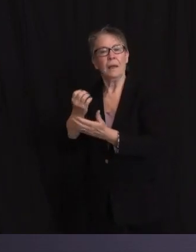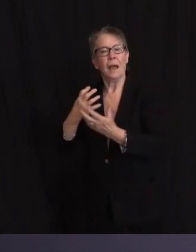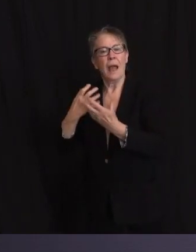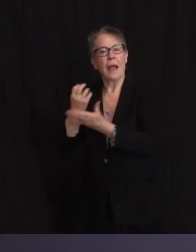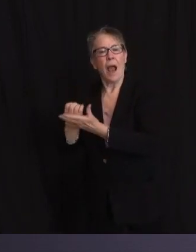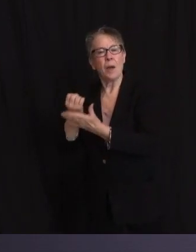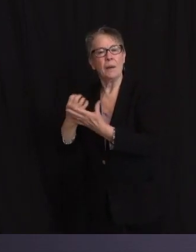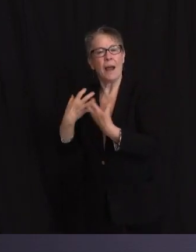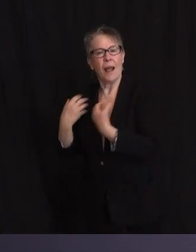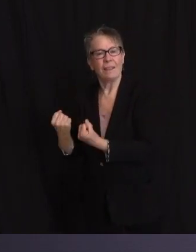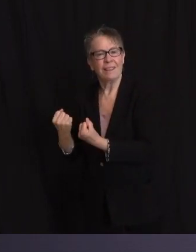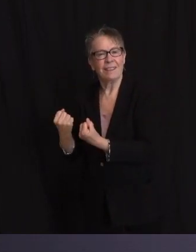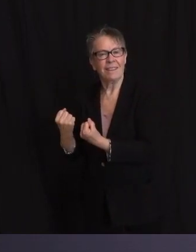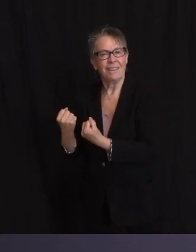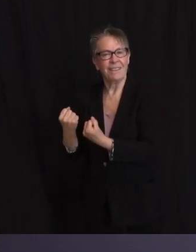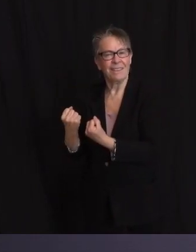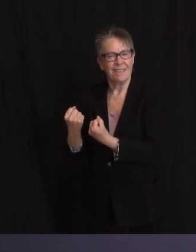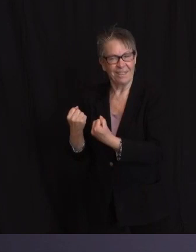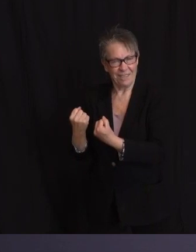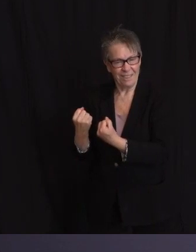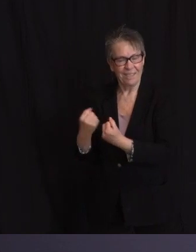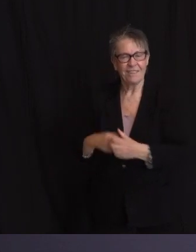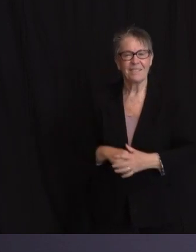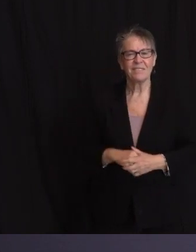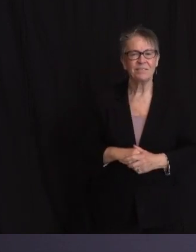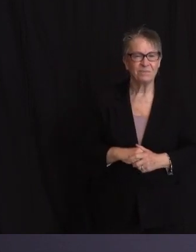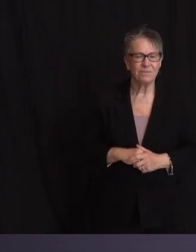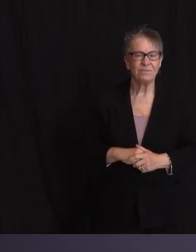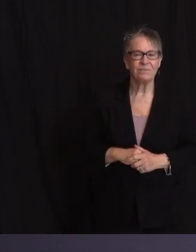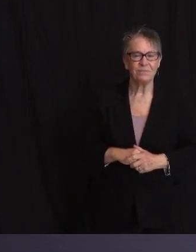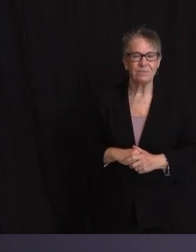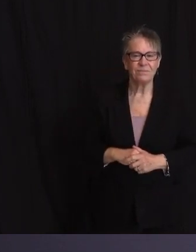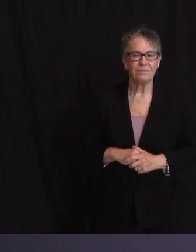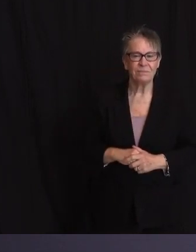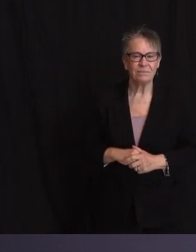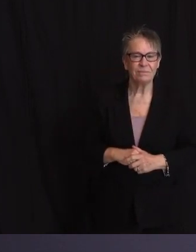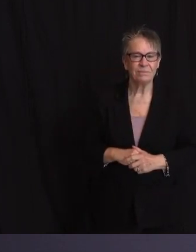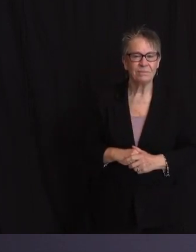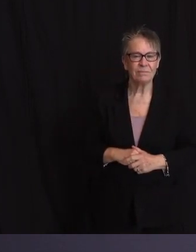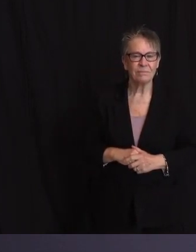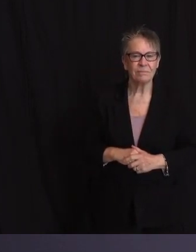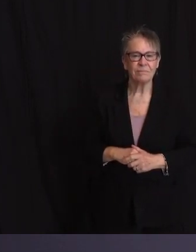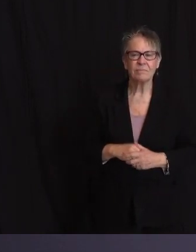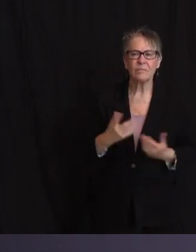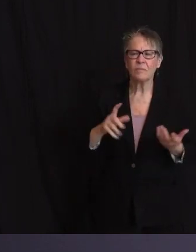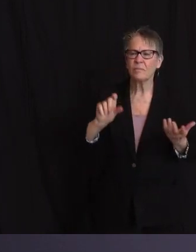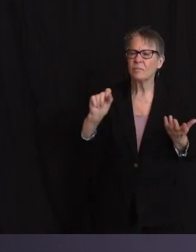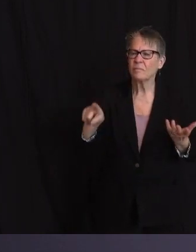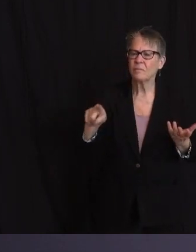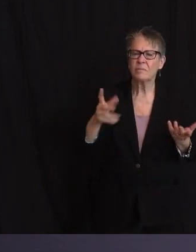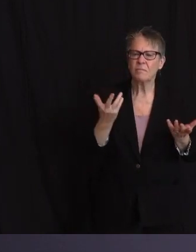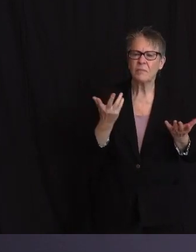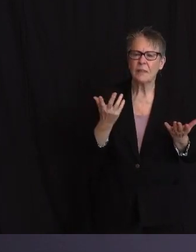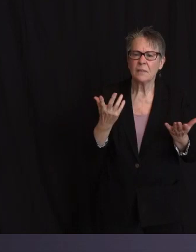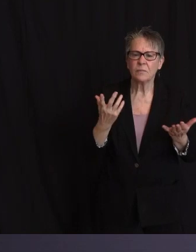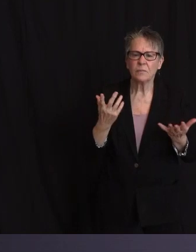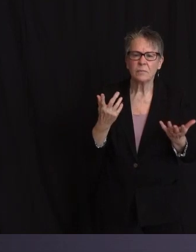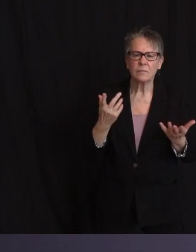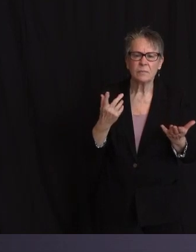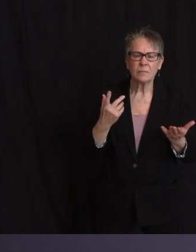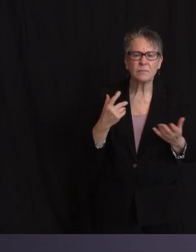Matt. Thanks, Governor. And speaking about testing, I'm curious to get your reaction to the Trump administration, specifically the Vice President, who